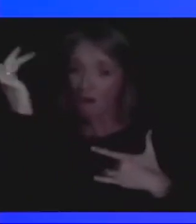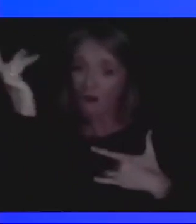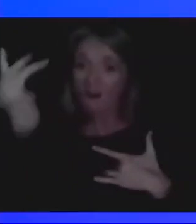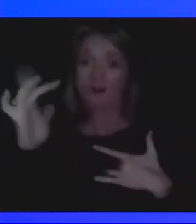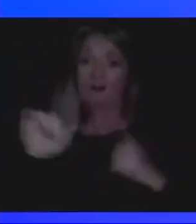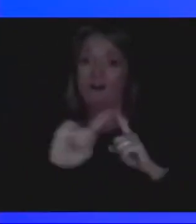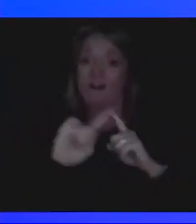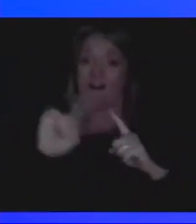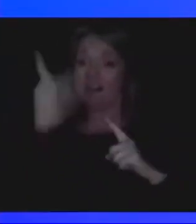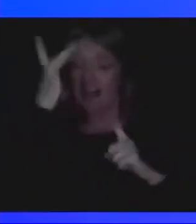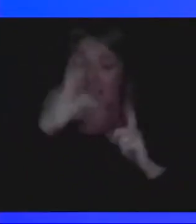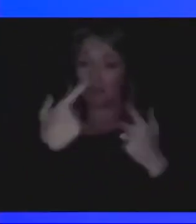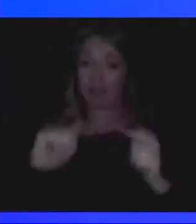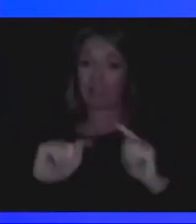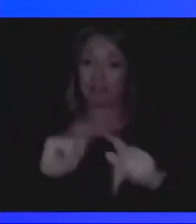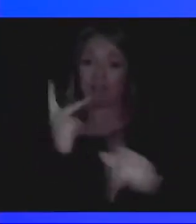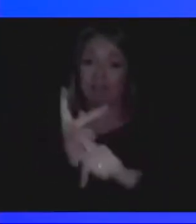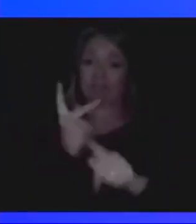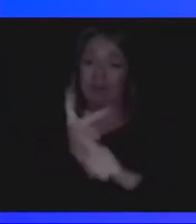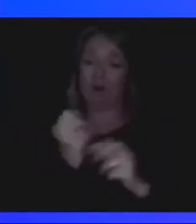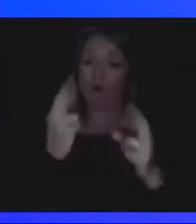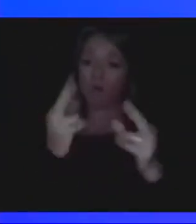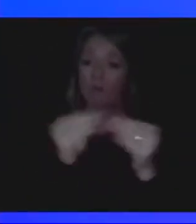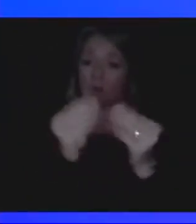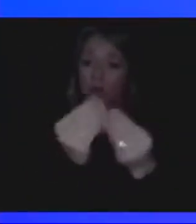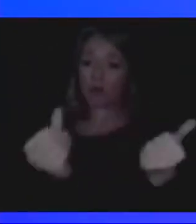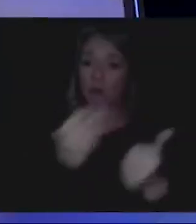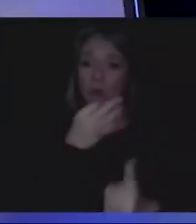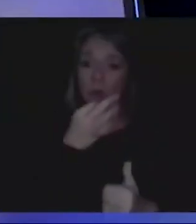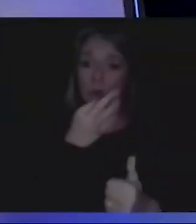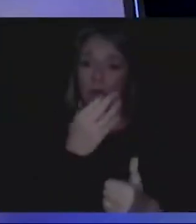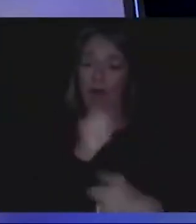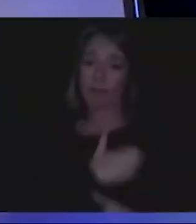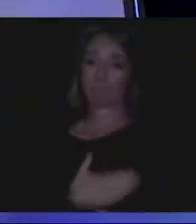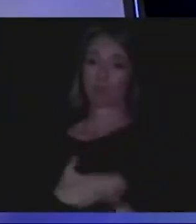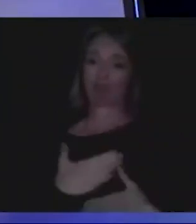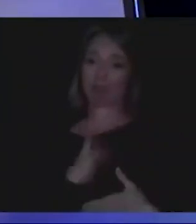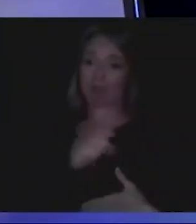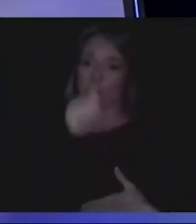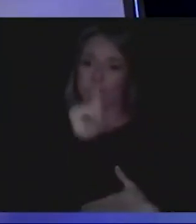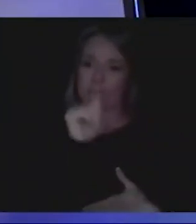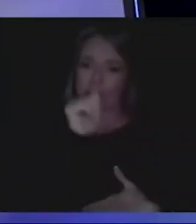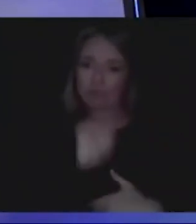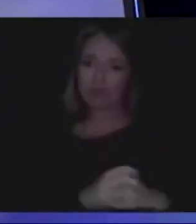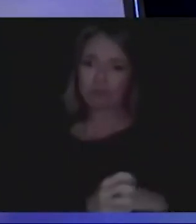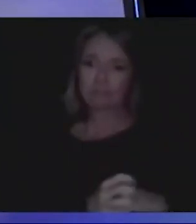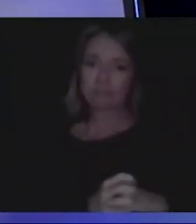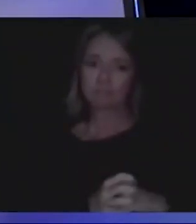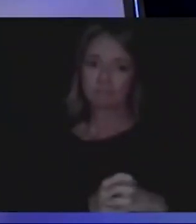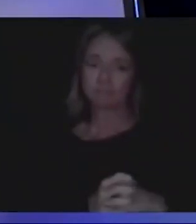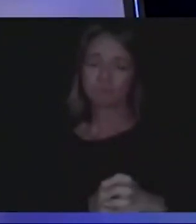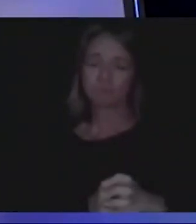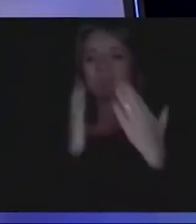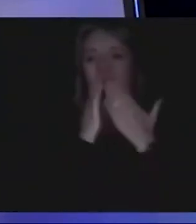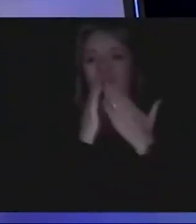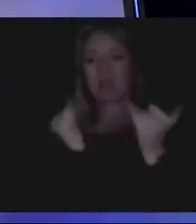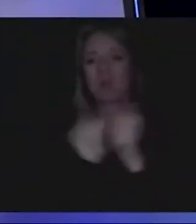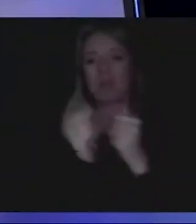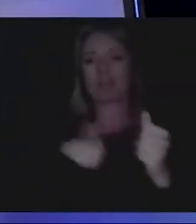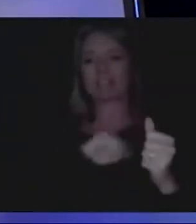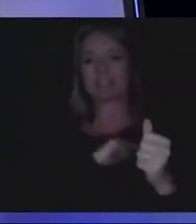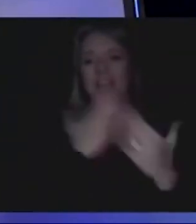hope to have more solutions, but appreciate the patience. Hey, thanks for being with us today. I want to thank these guys for coming down